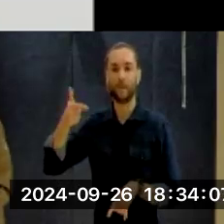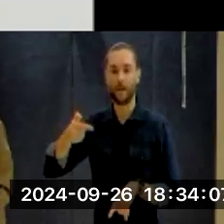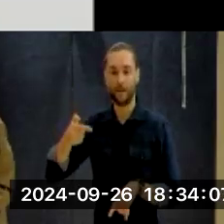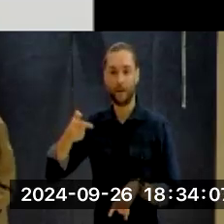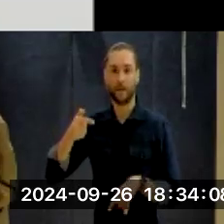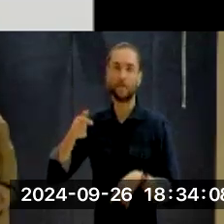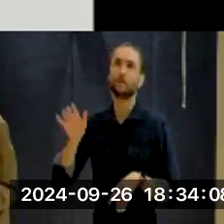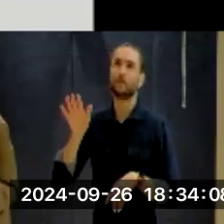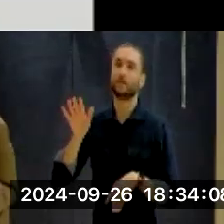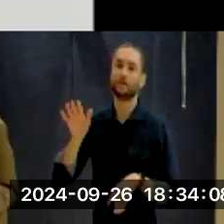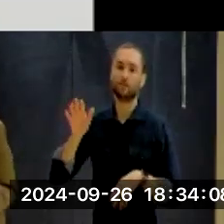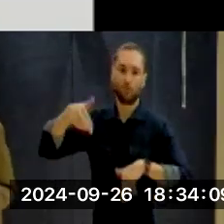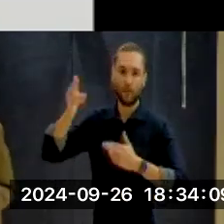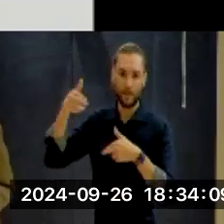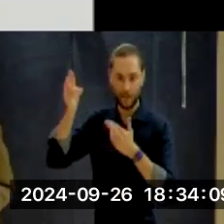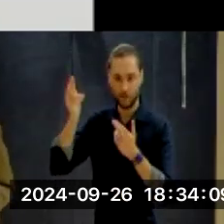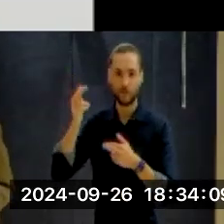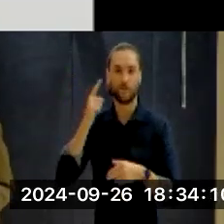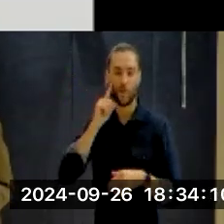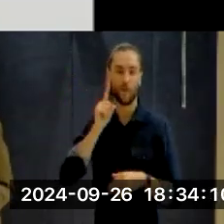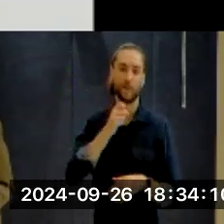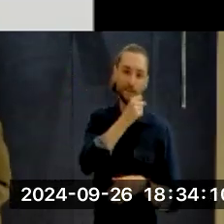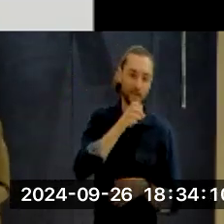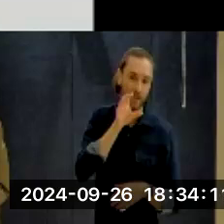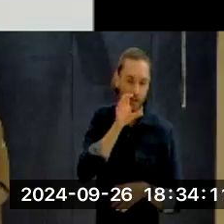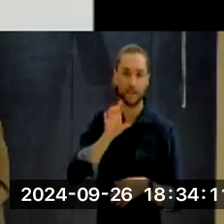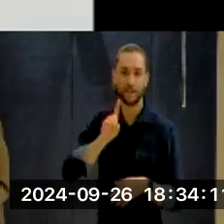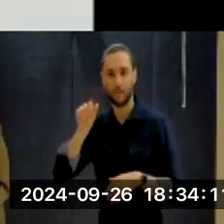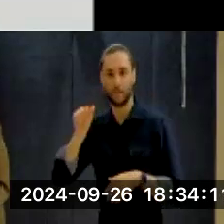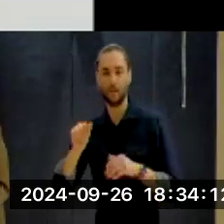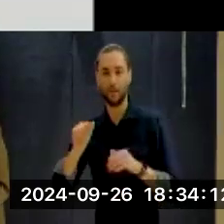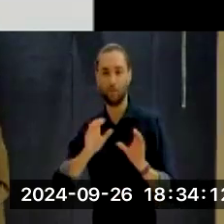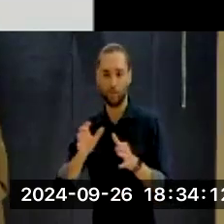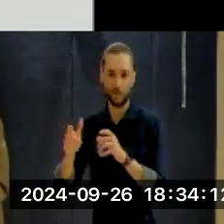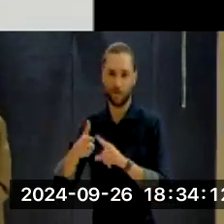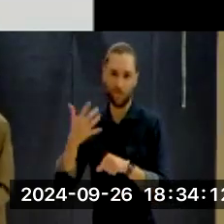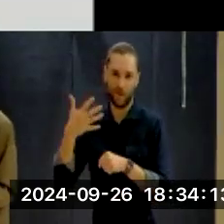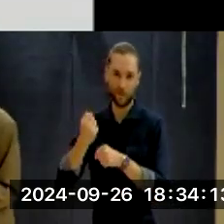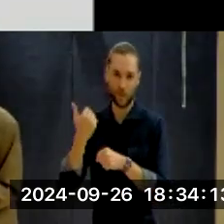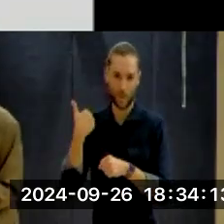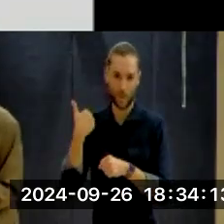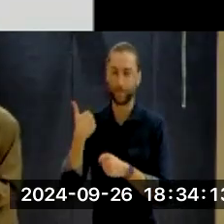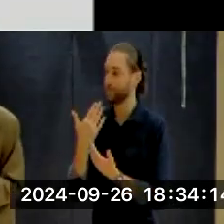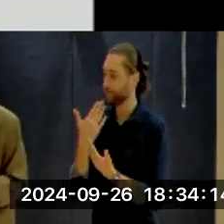recommendations from the senior and disability groups 5 years ago. Thank you.